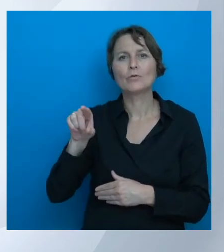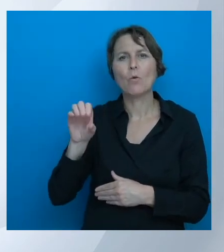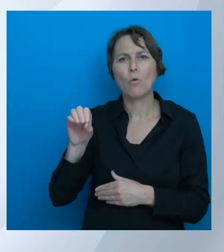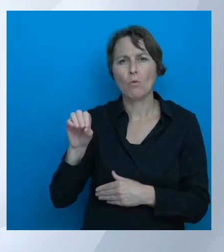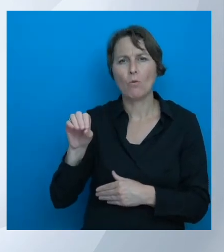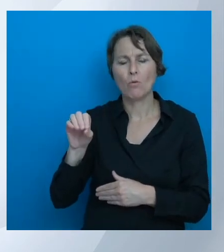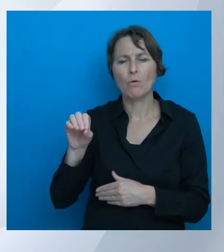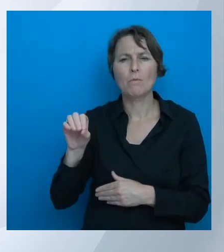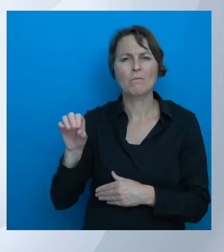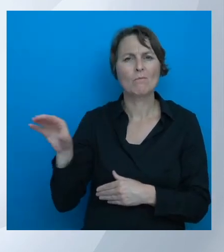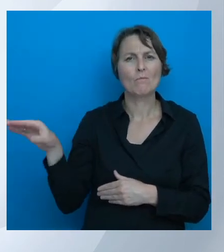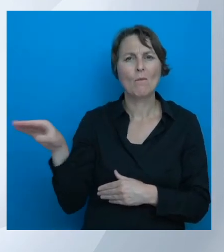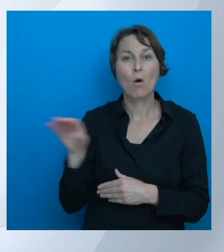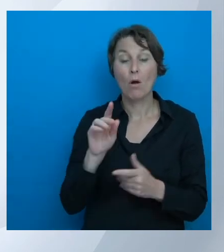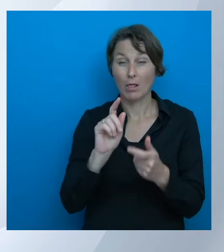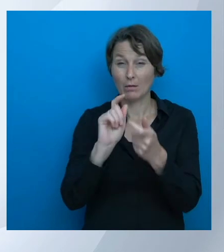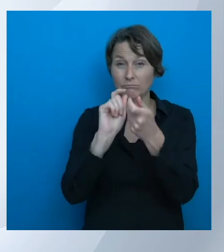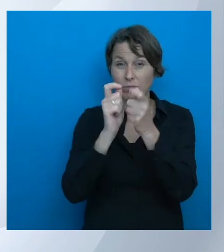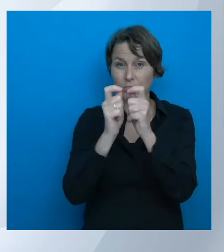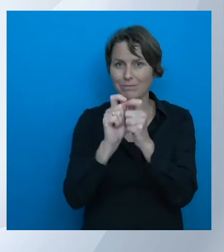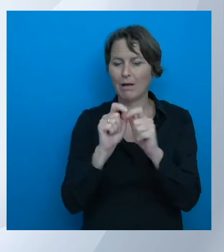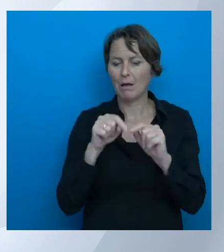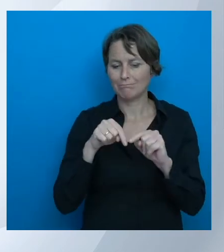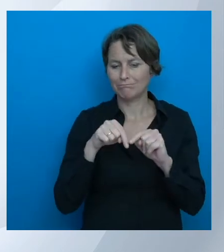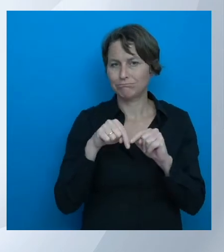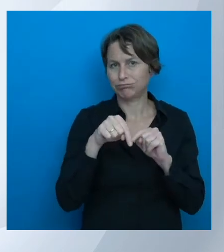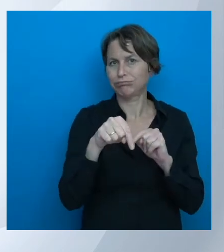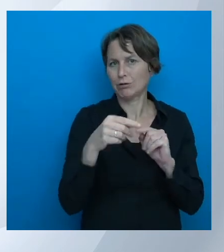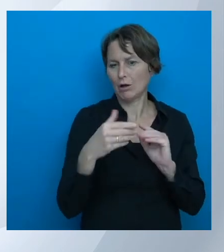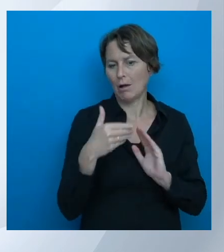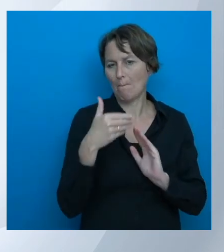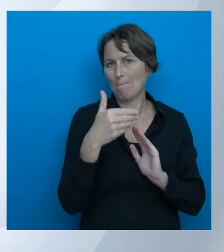changes in upcoming